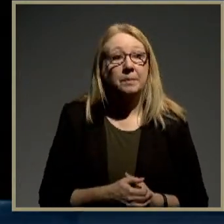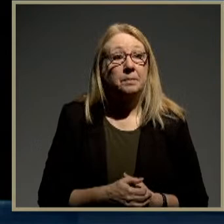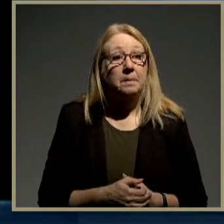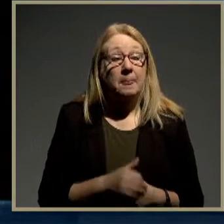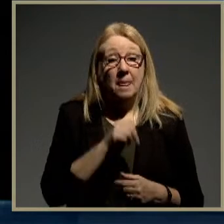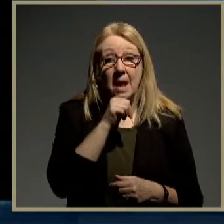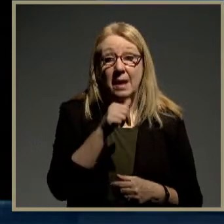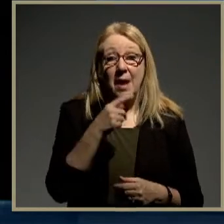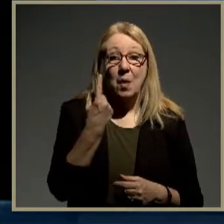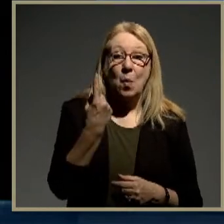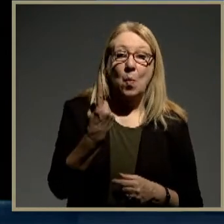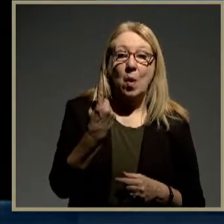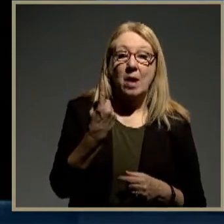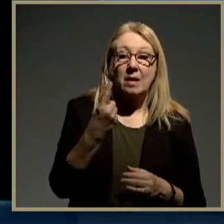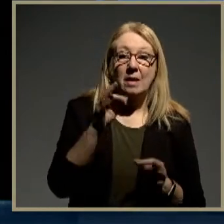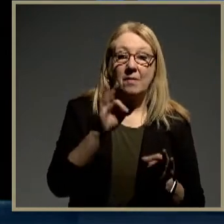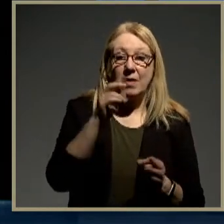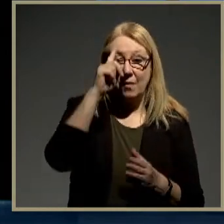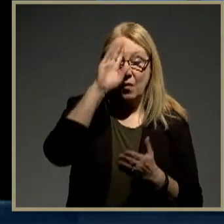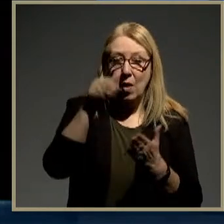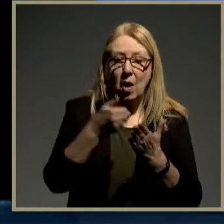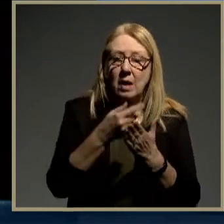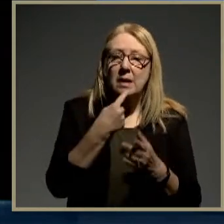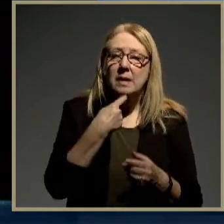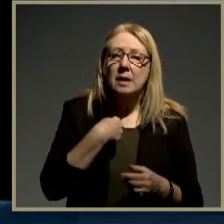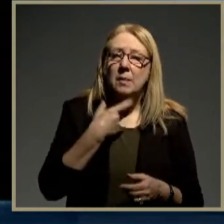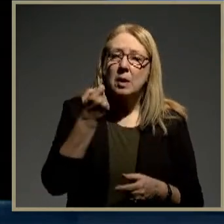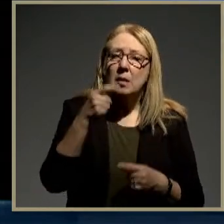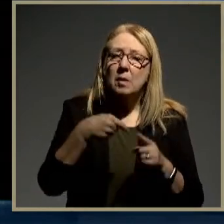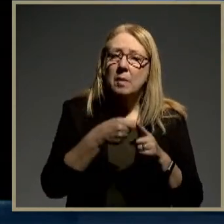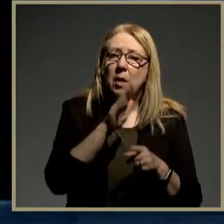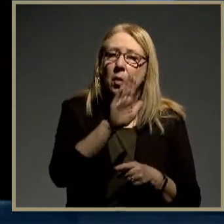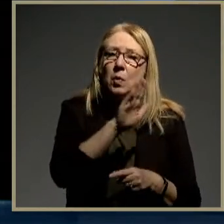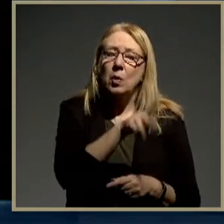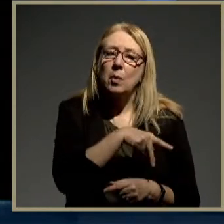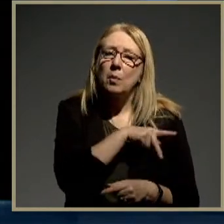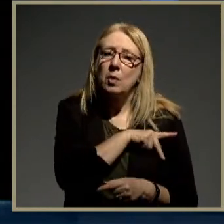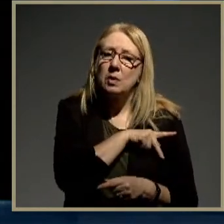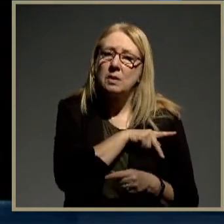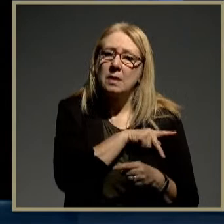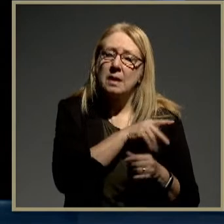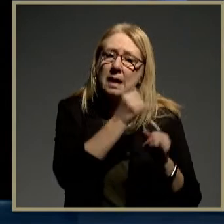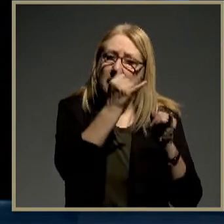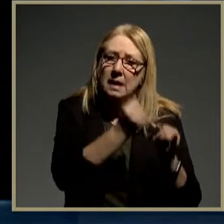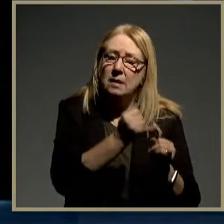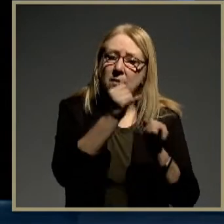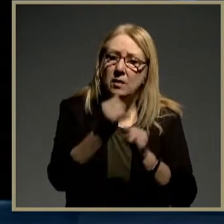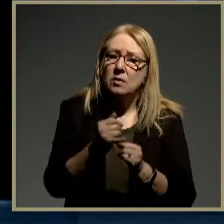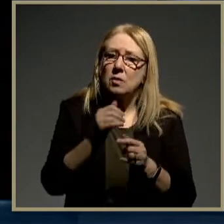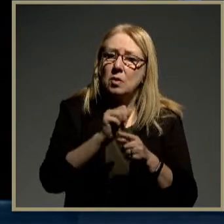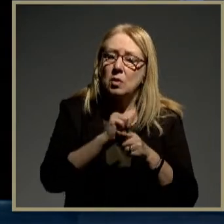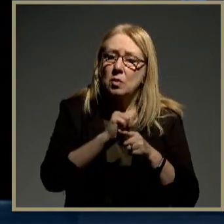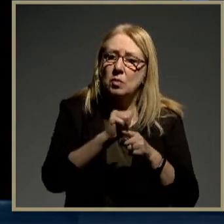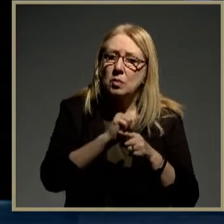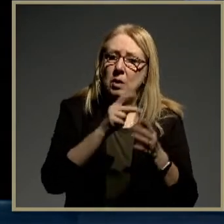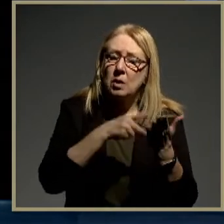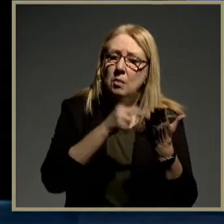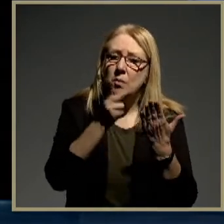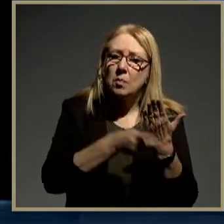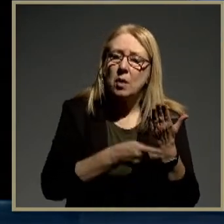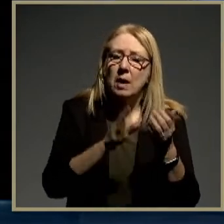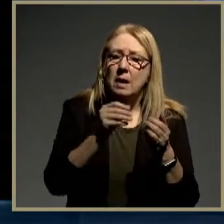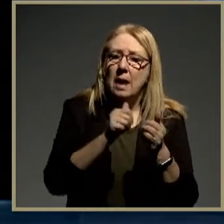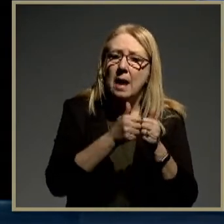a one-size-fits-all approach. Talk a little bit about your personalized training program and what are some of the methods